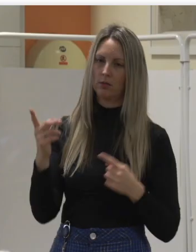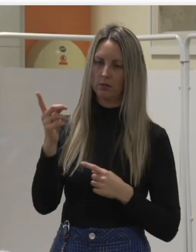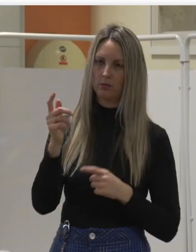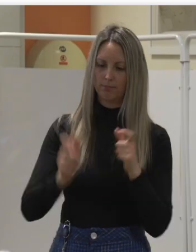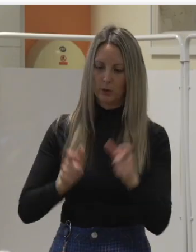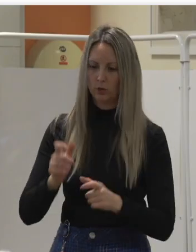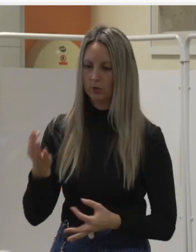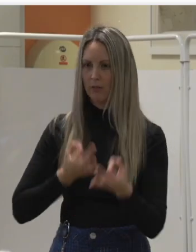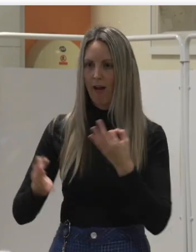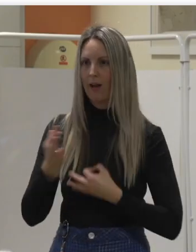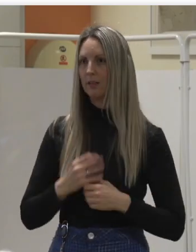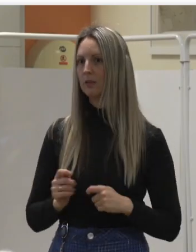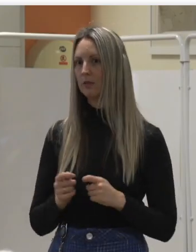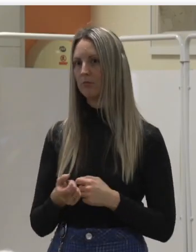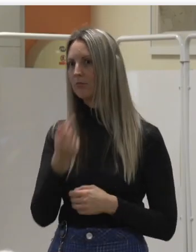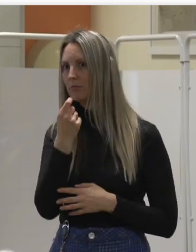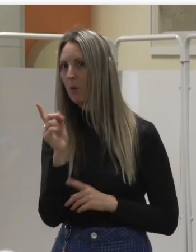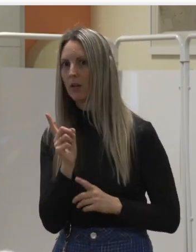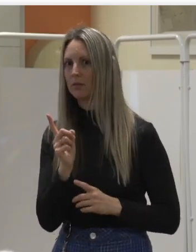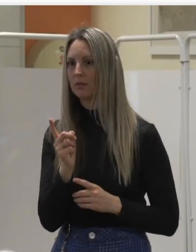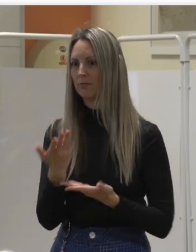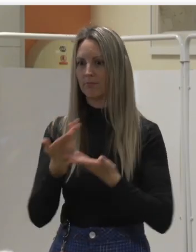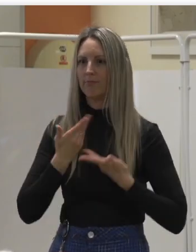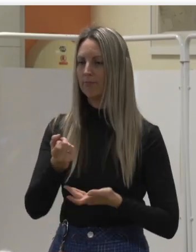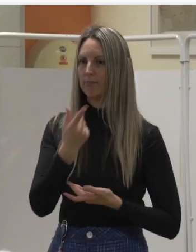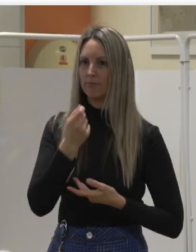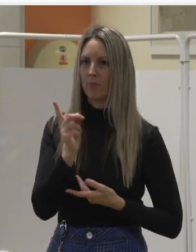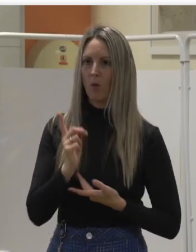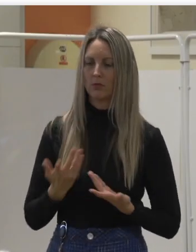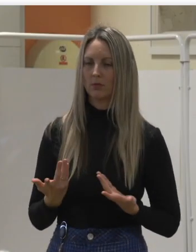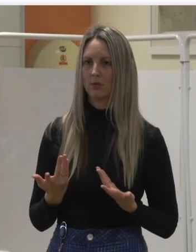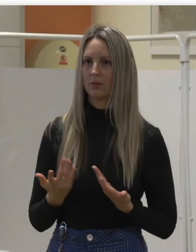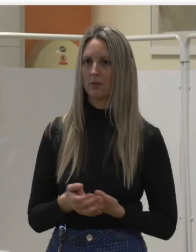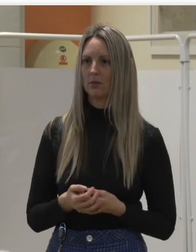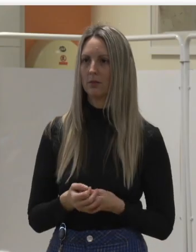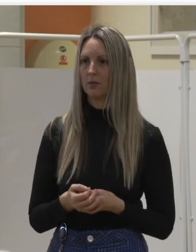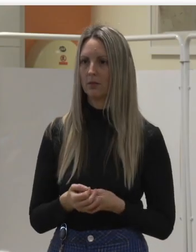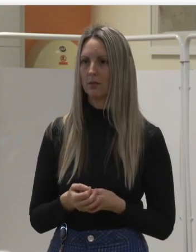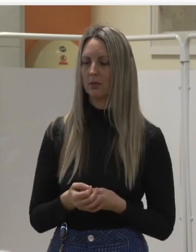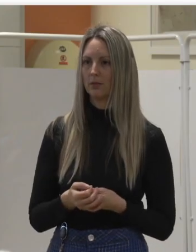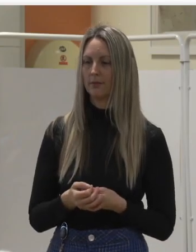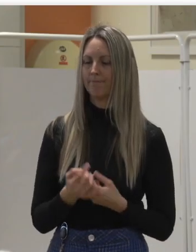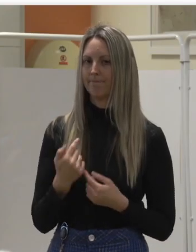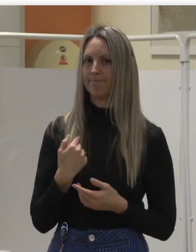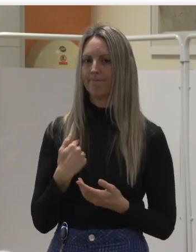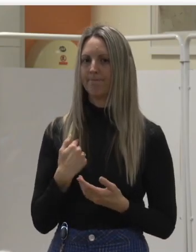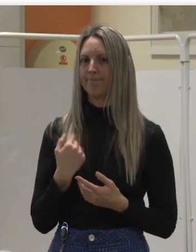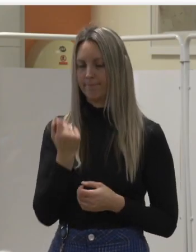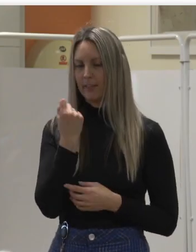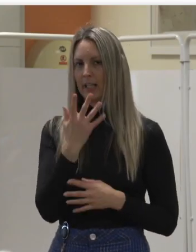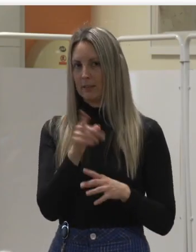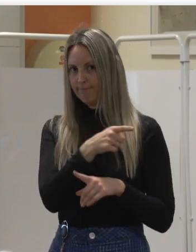me to any doctor when somebody has got fibromyalgia. I can understand the frustrations and